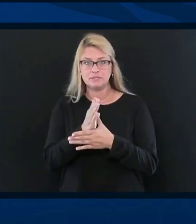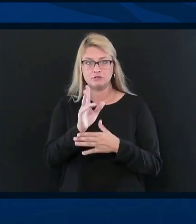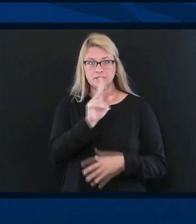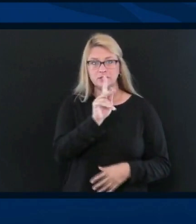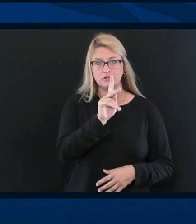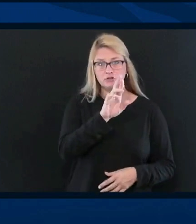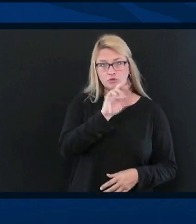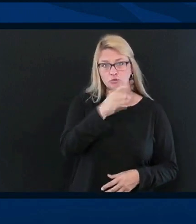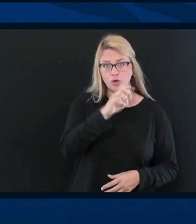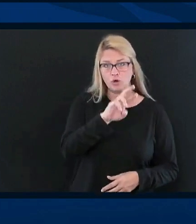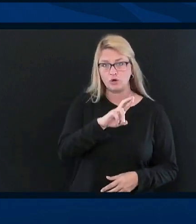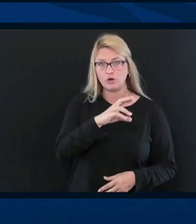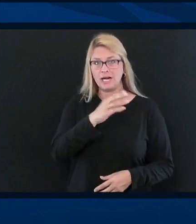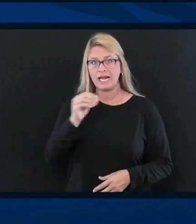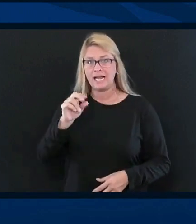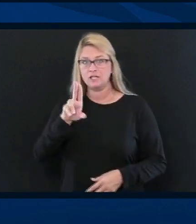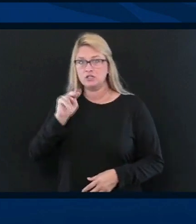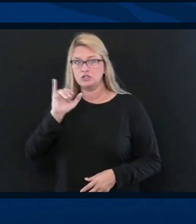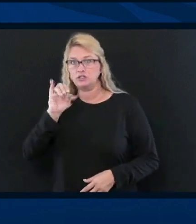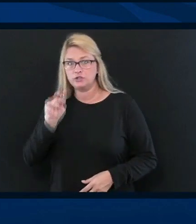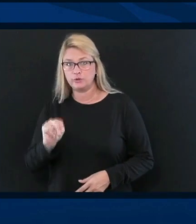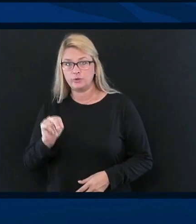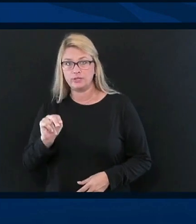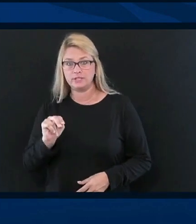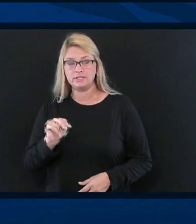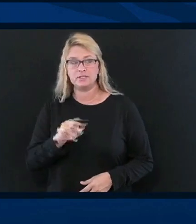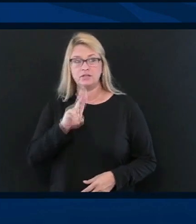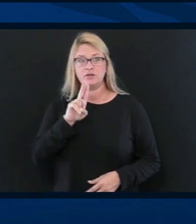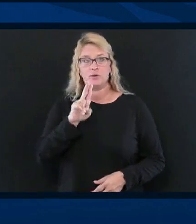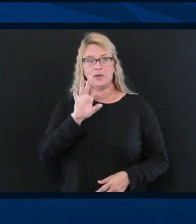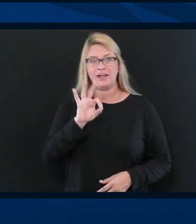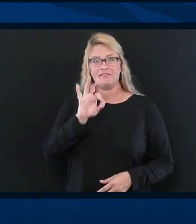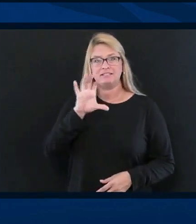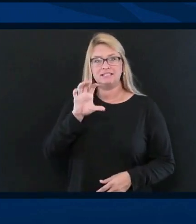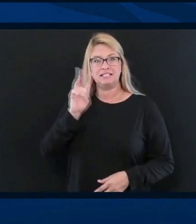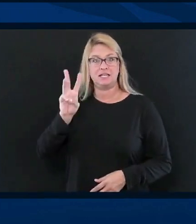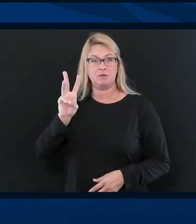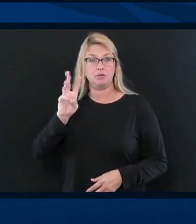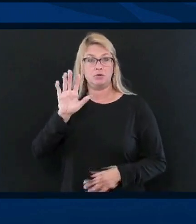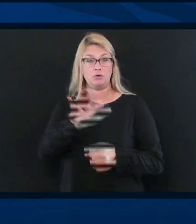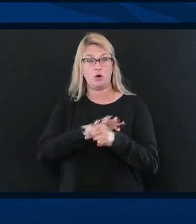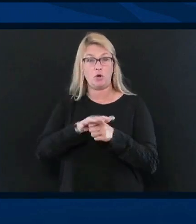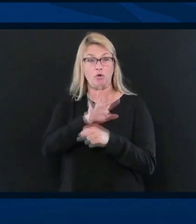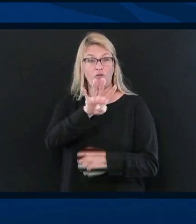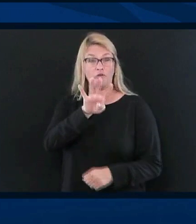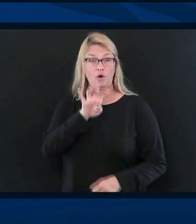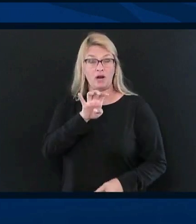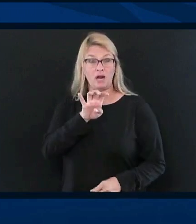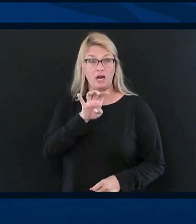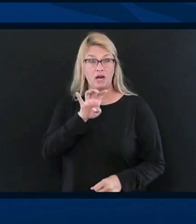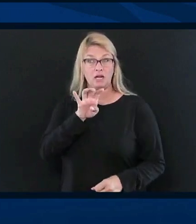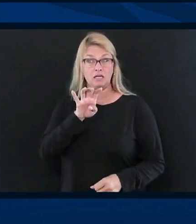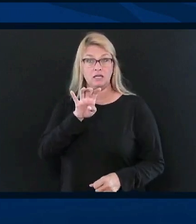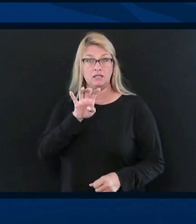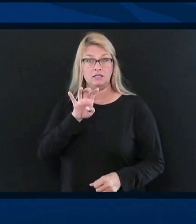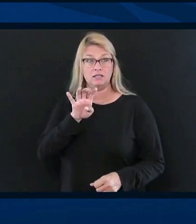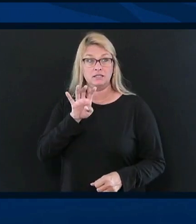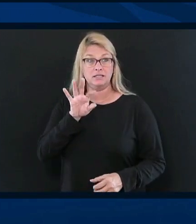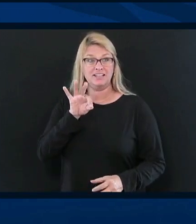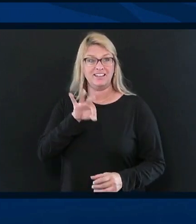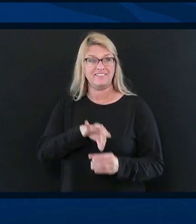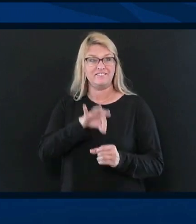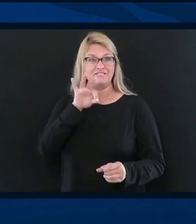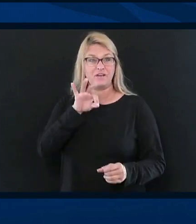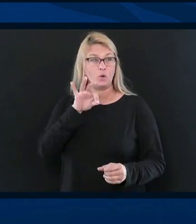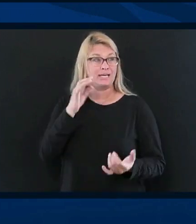their union employees there, the UFCW Local 400. But after the union voted last week,